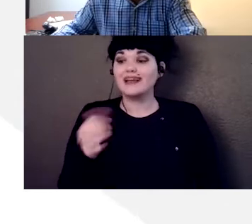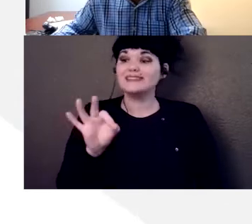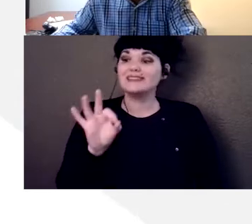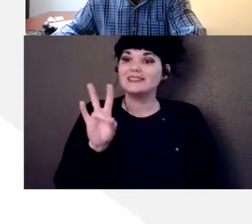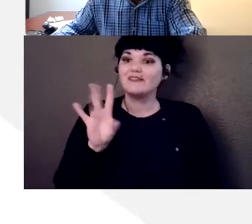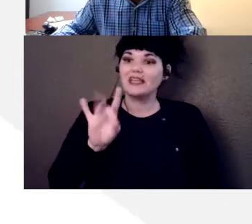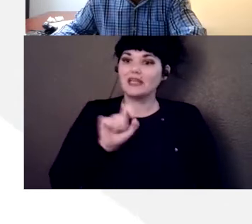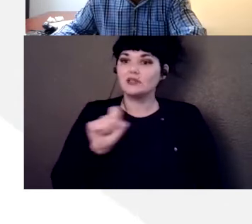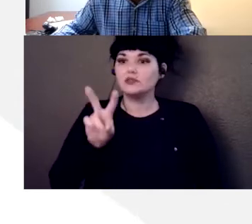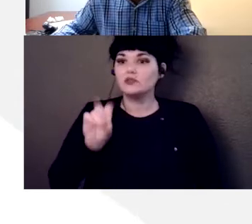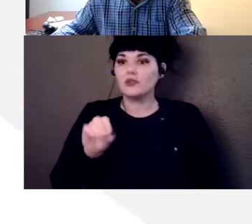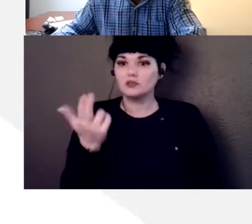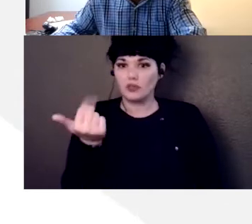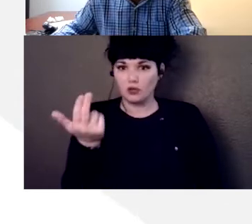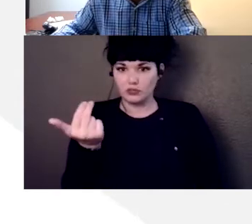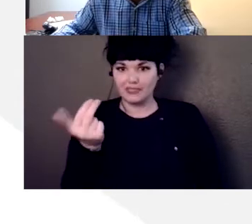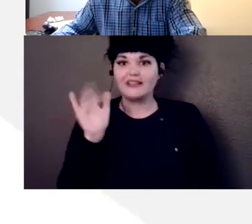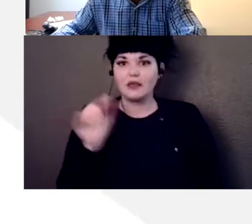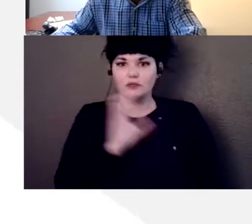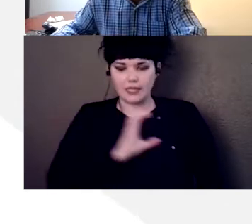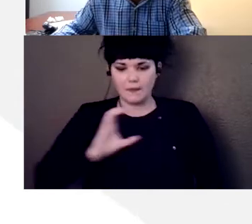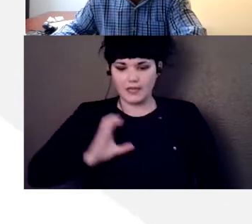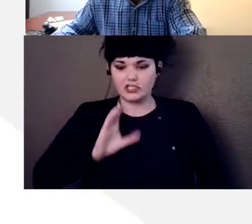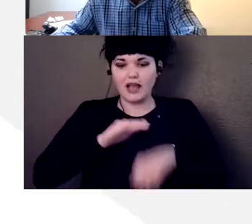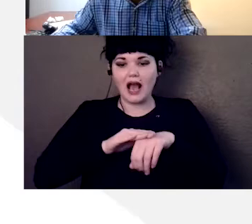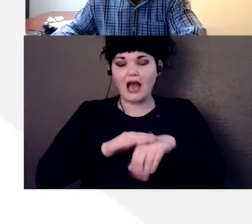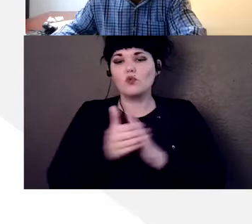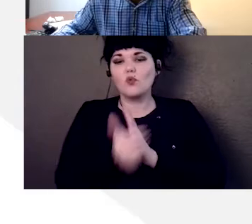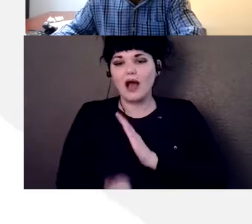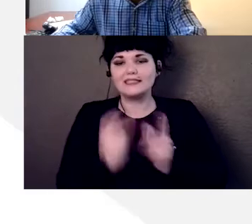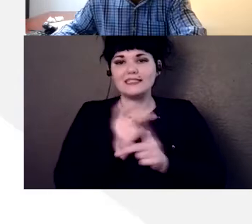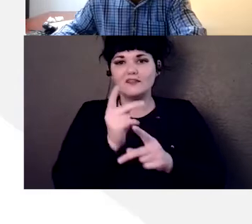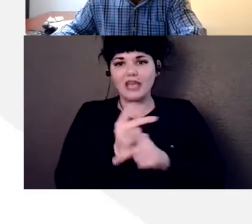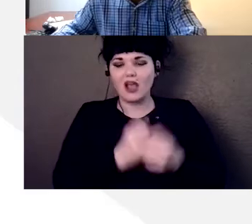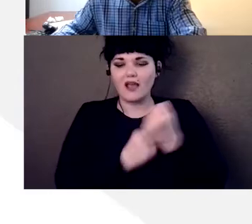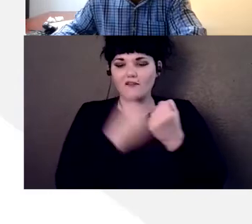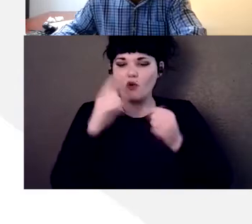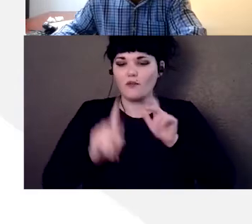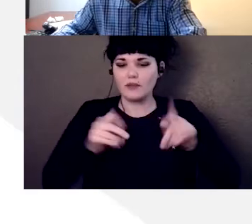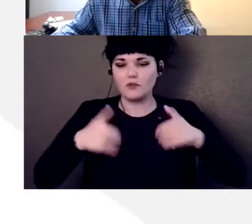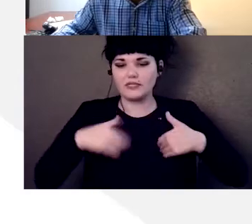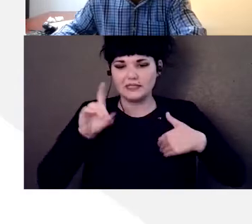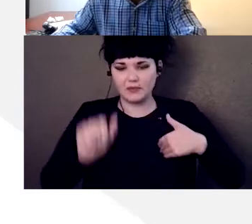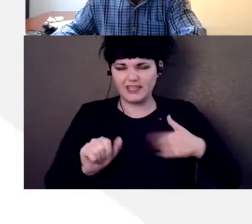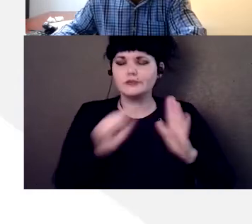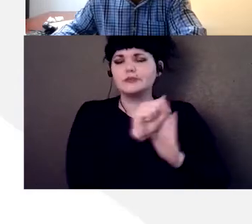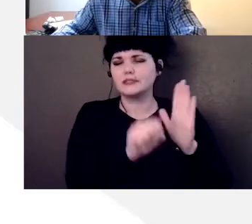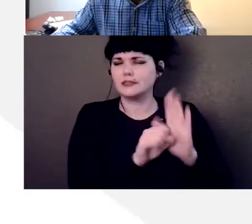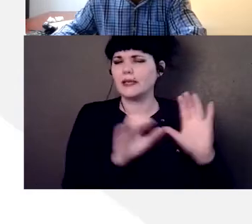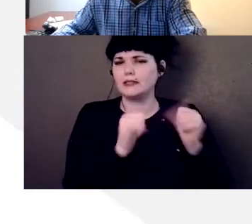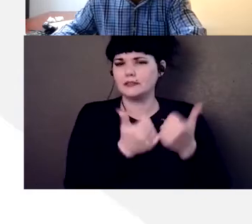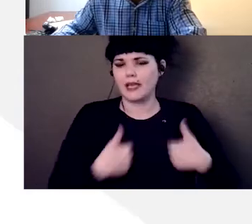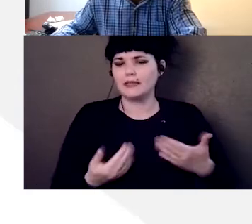to 2013 was the Commission on Quality of Care and Advocacy for People with Disabilities. It was a state agency, and it contracted with